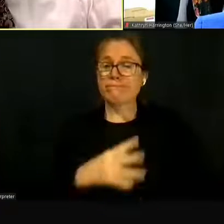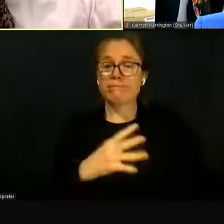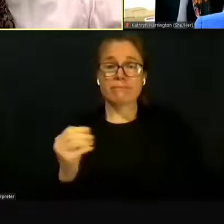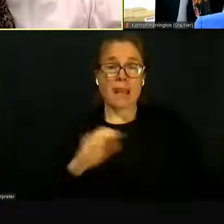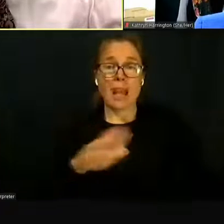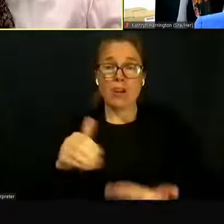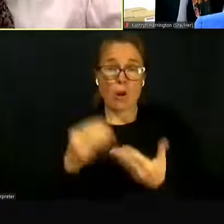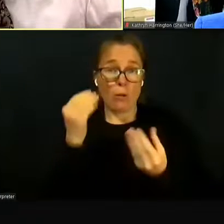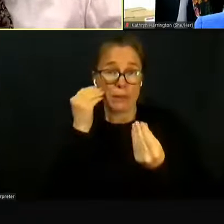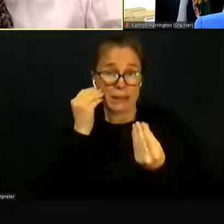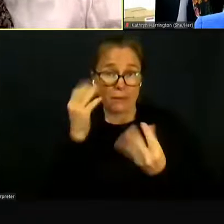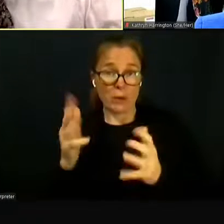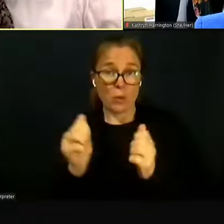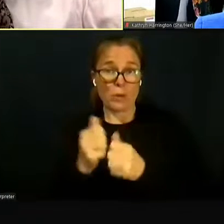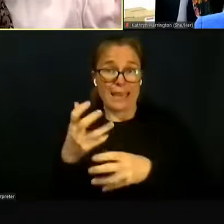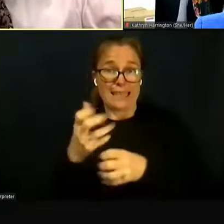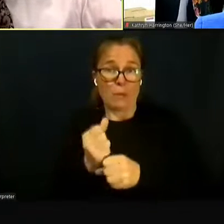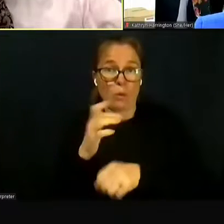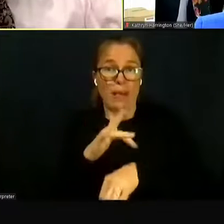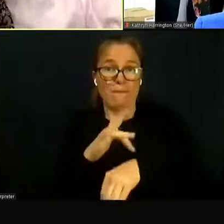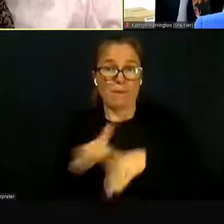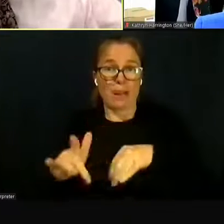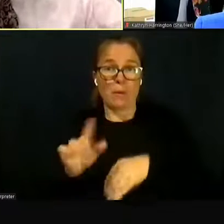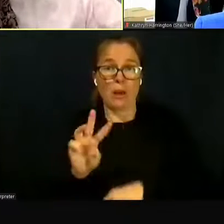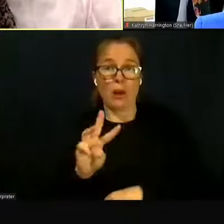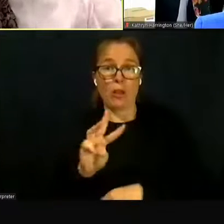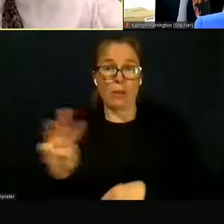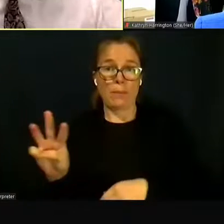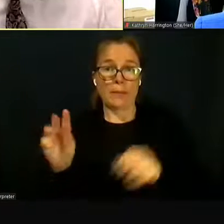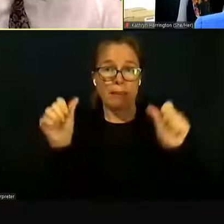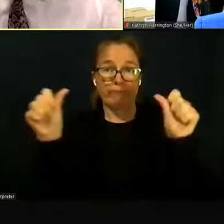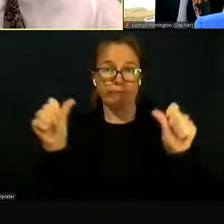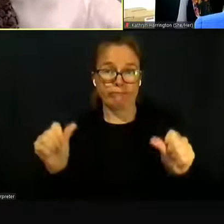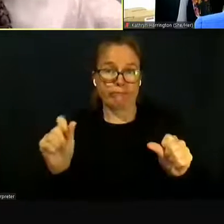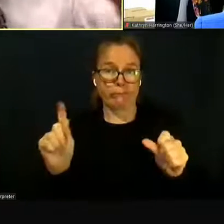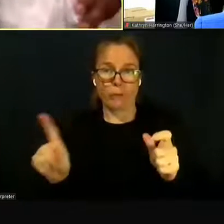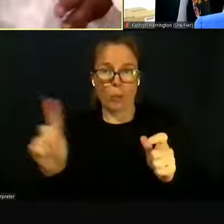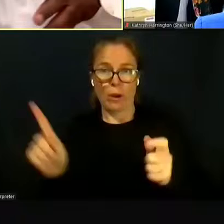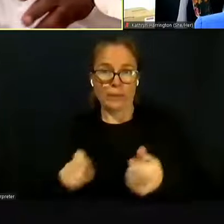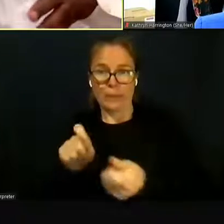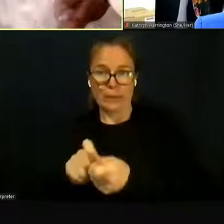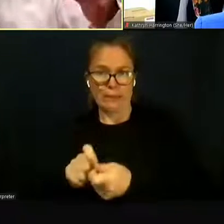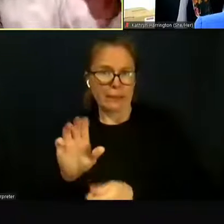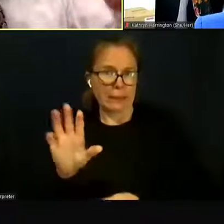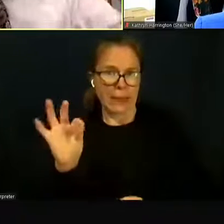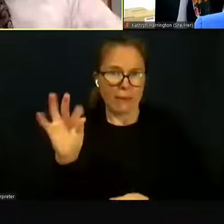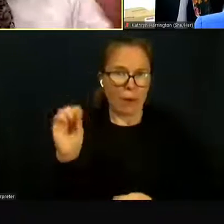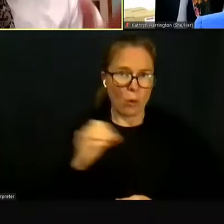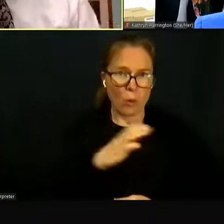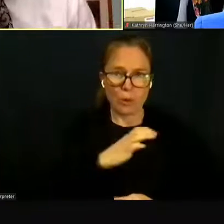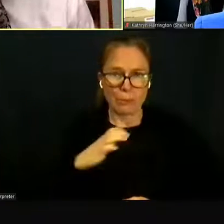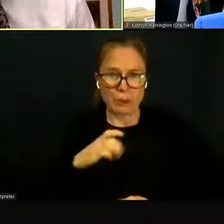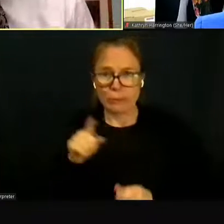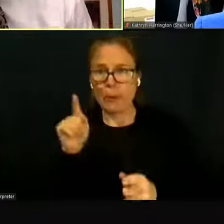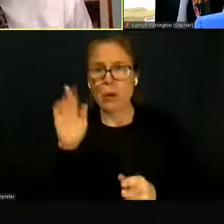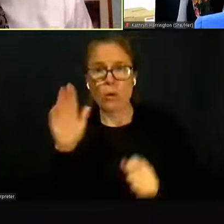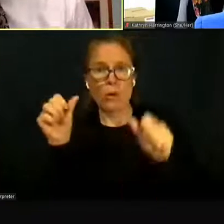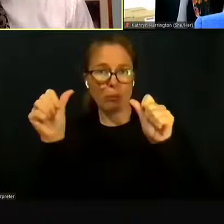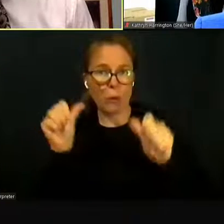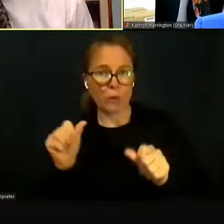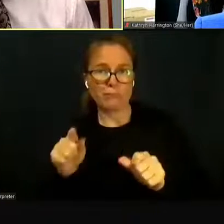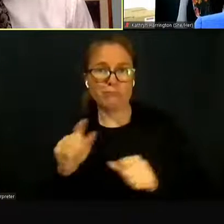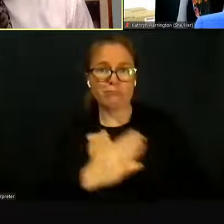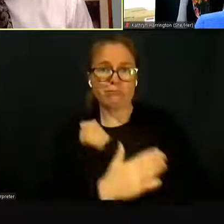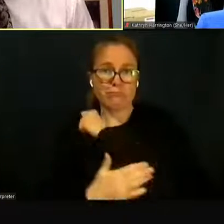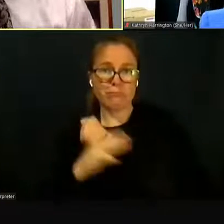be available on the county website. I don't know where it's going to land yet, whether the CFO or the commission, but we will have the information